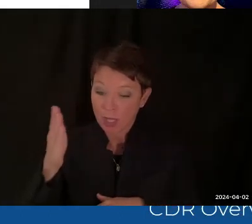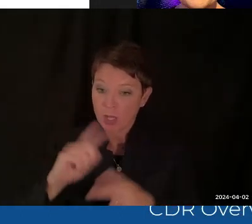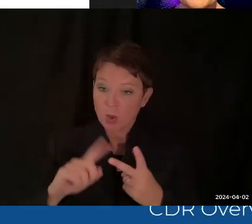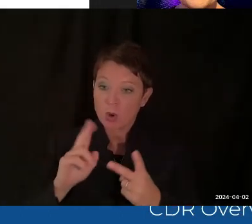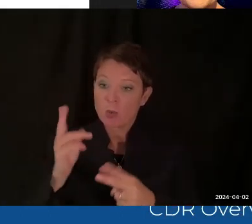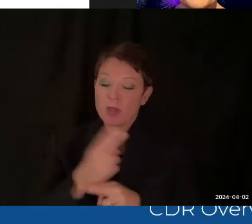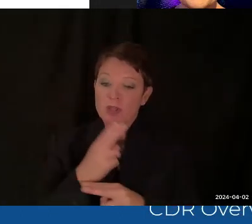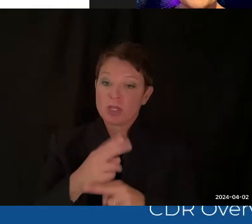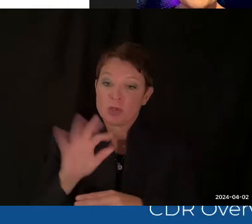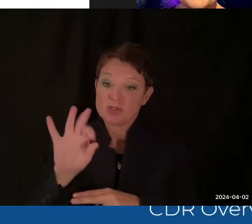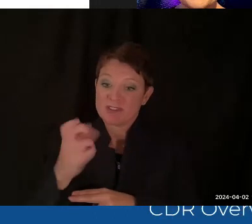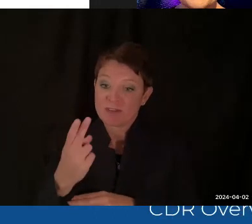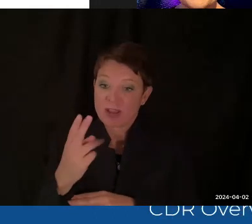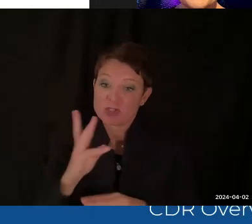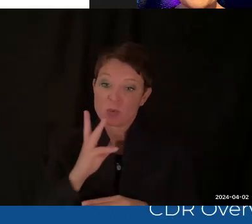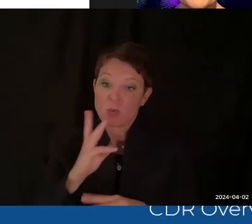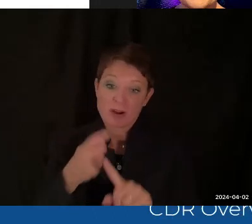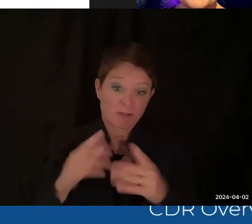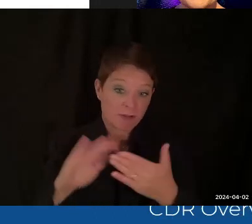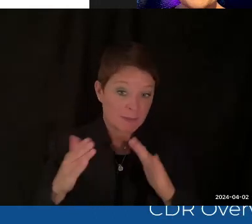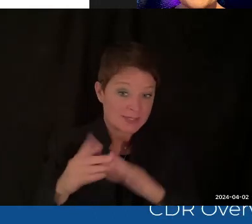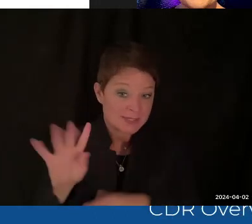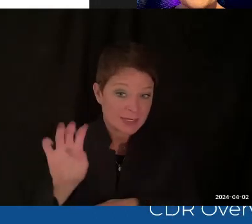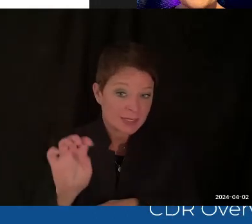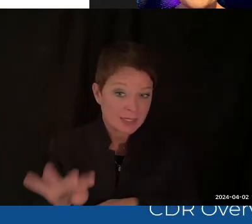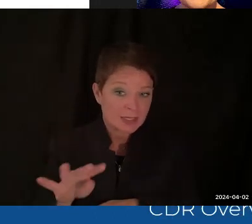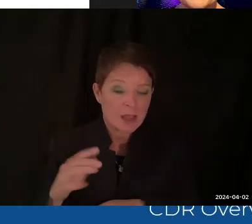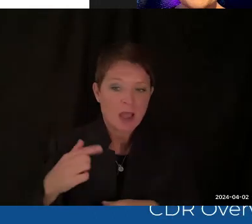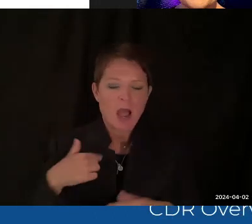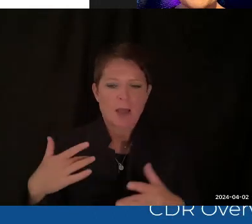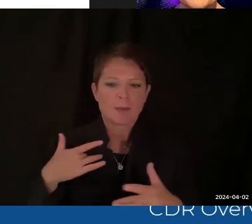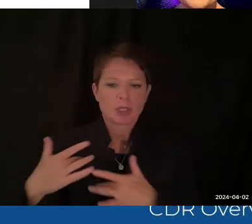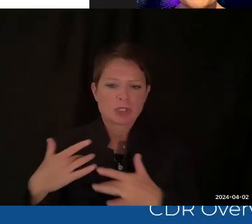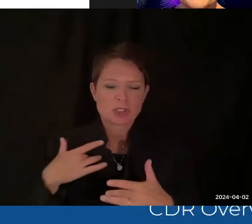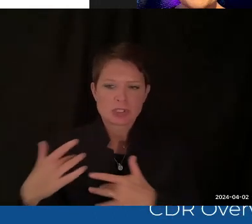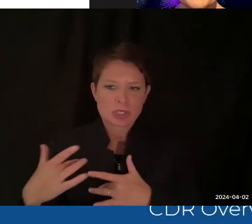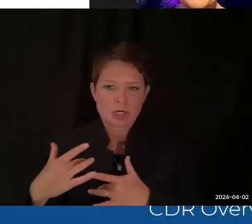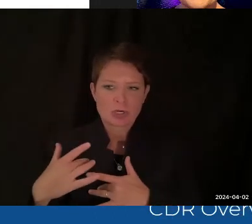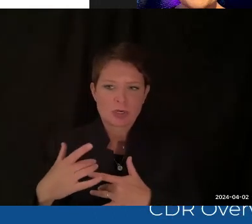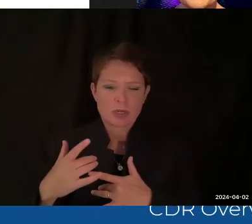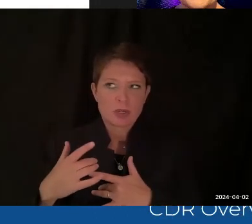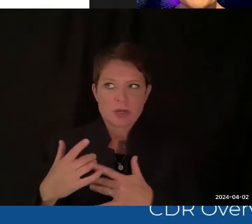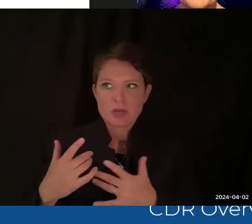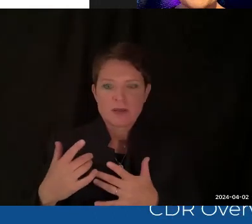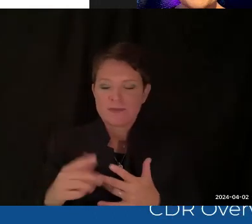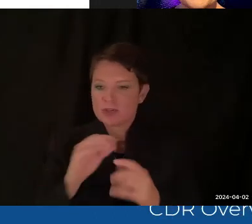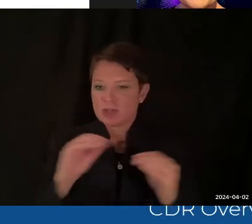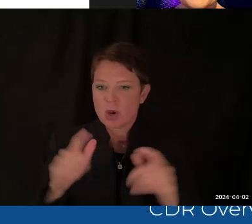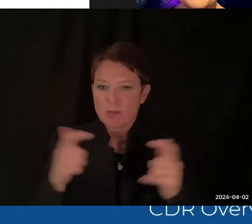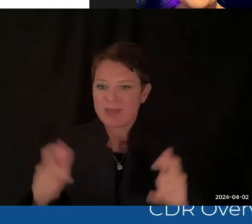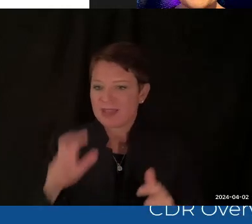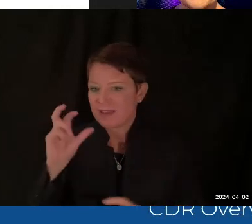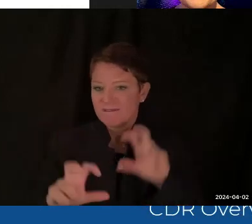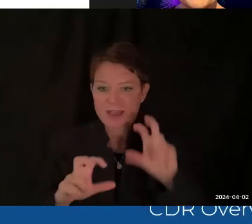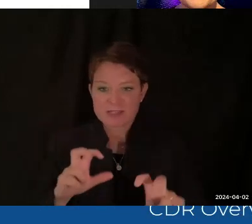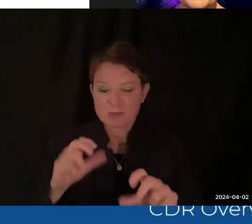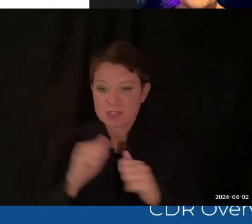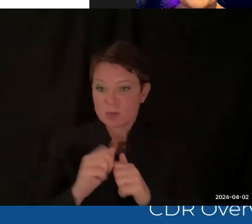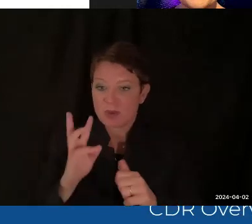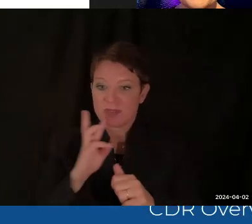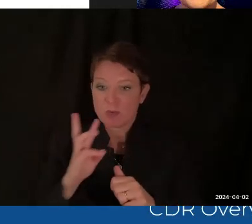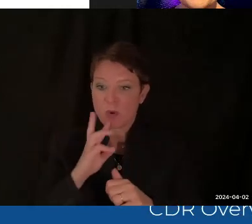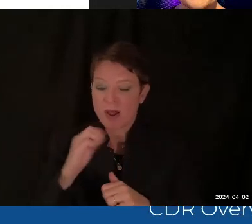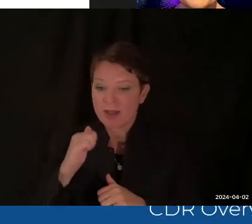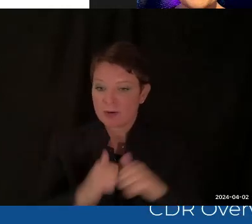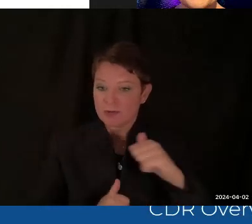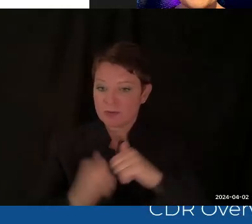going to be using fresh water from our city? I just am concerned that unless there's major investments also in water